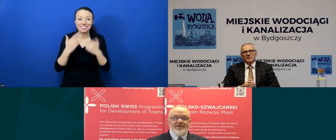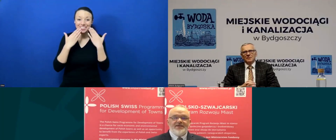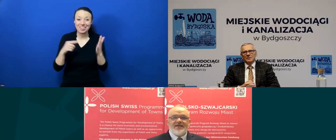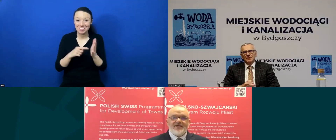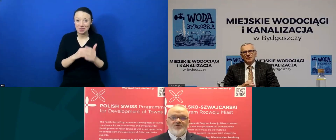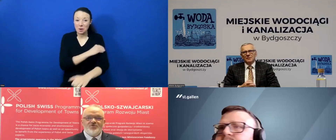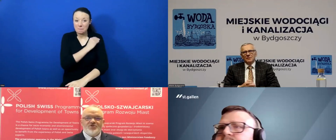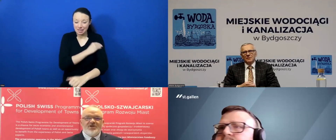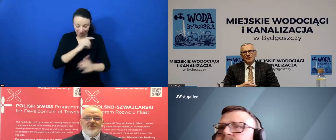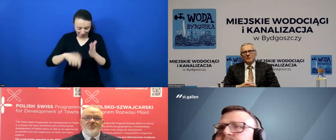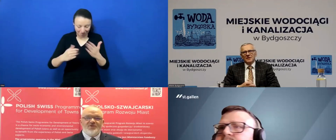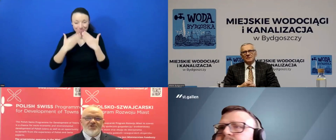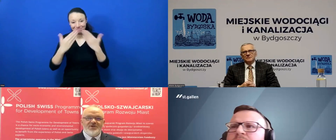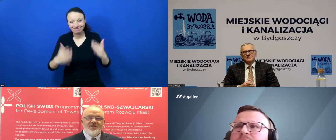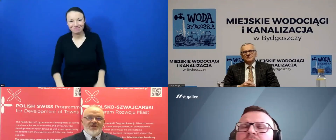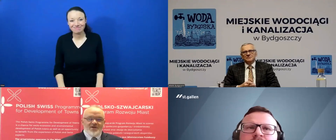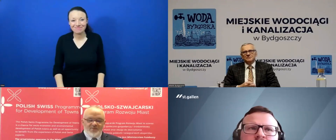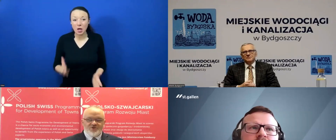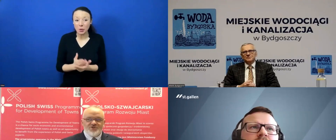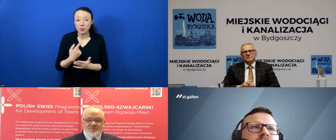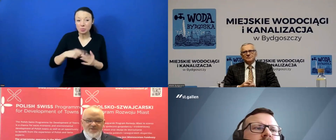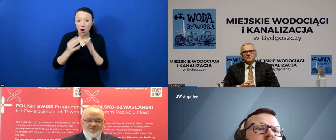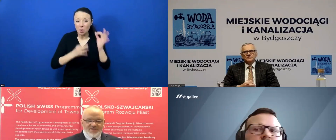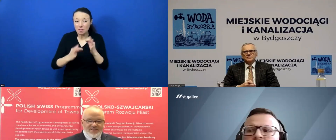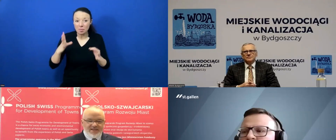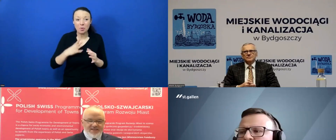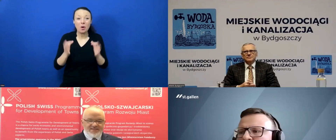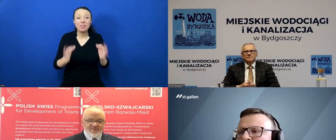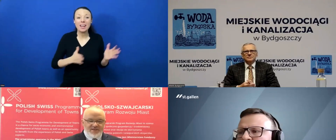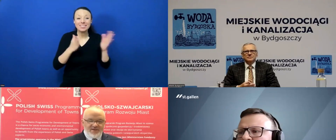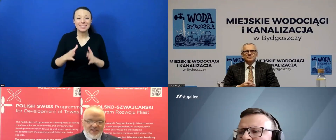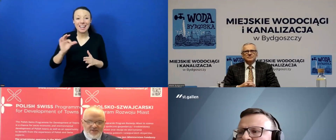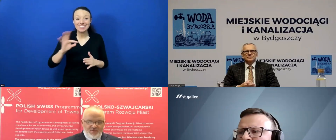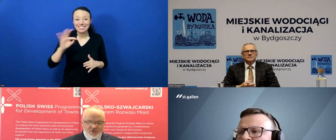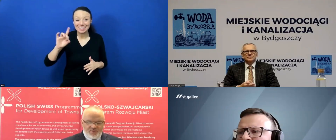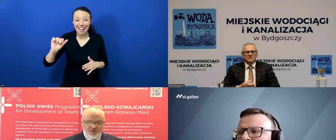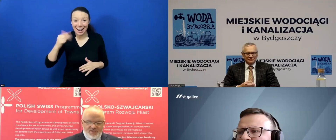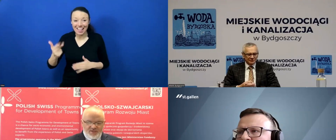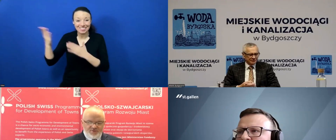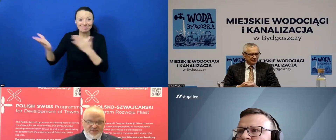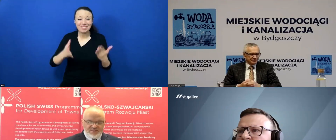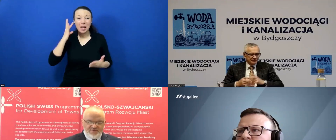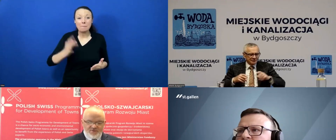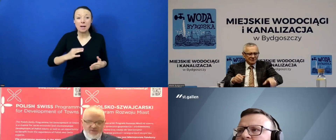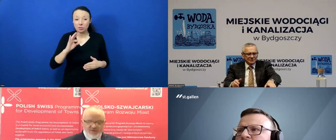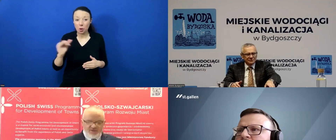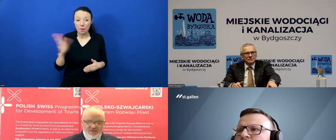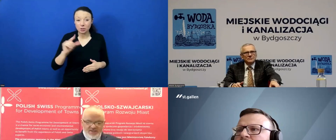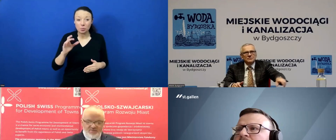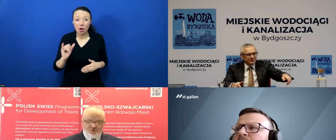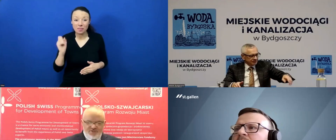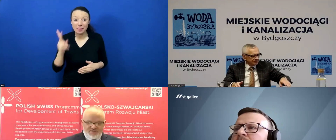this short video. And now, as it has been already announced, we would pass to St. Gallen. We have Tomasz Piątek with